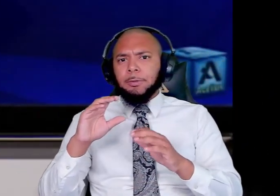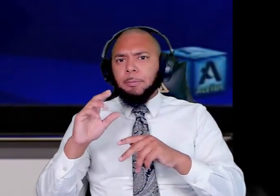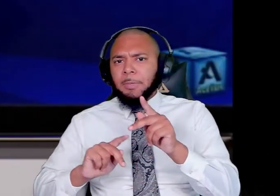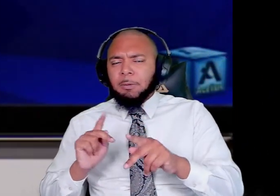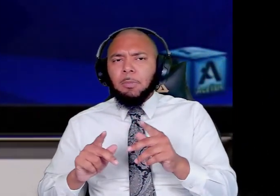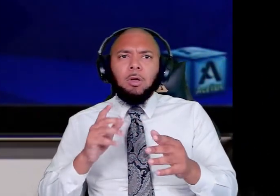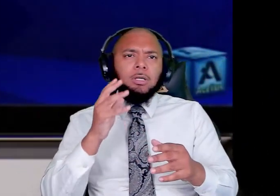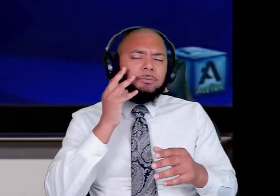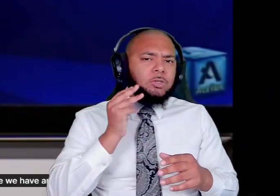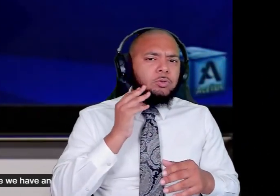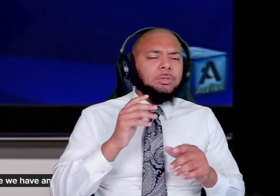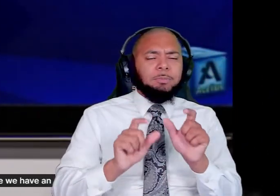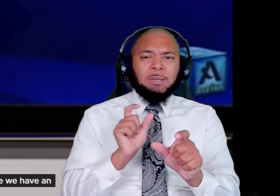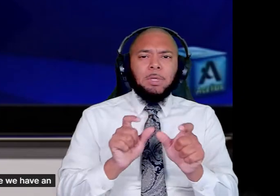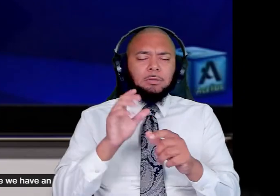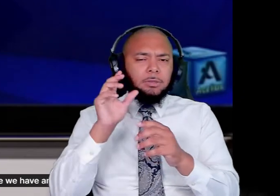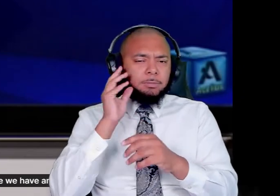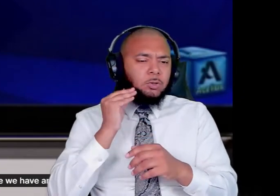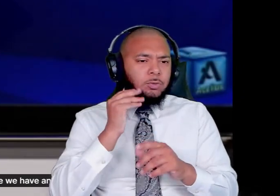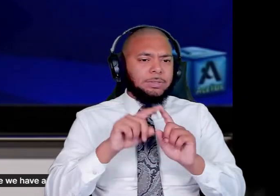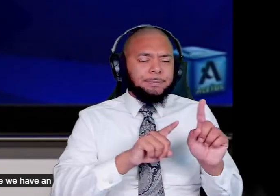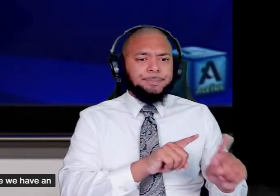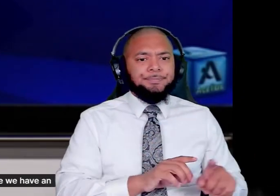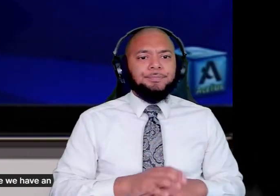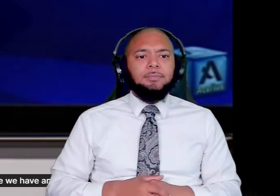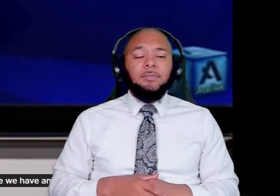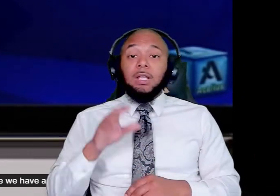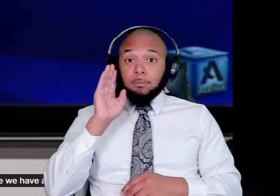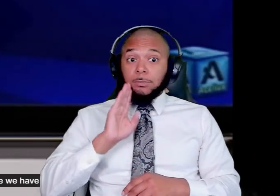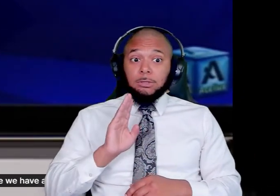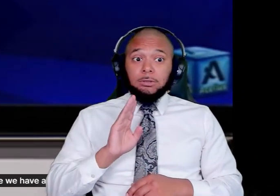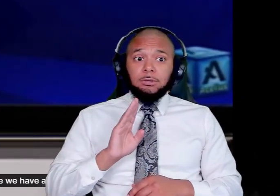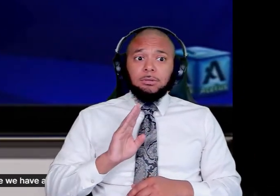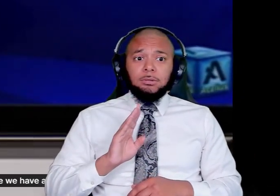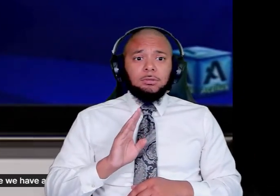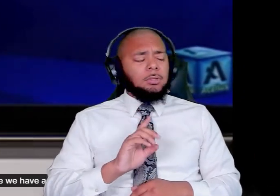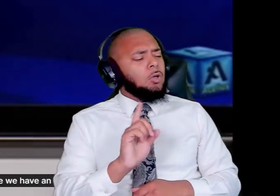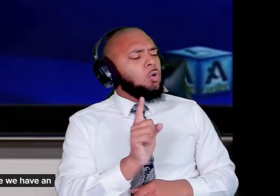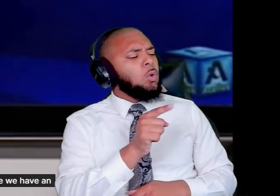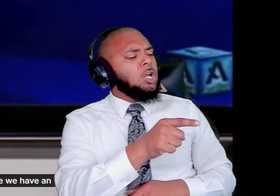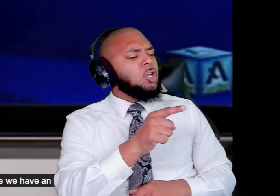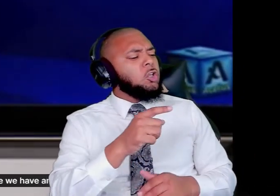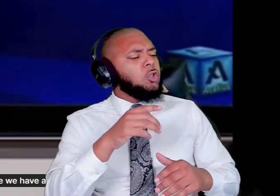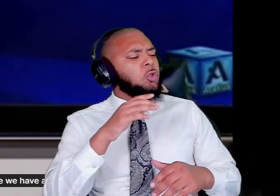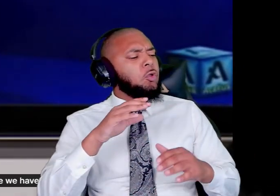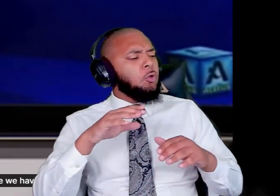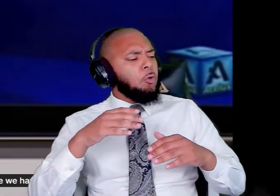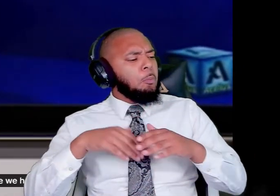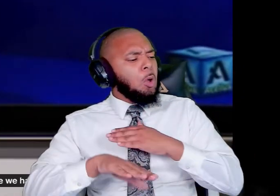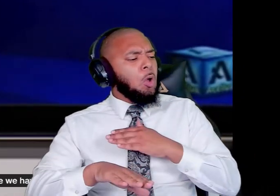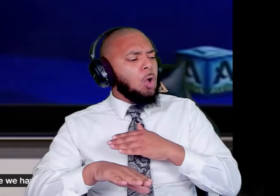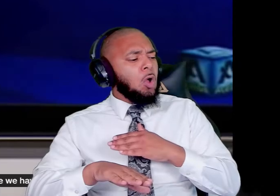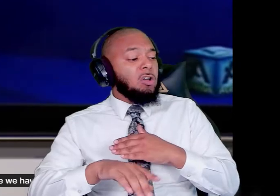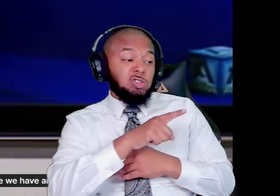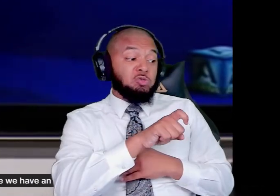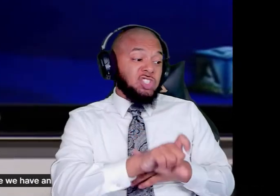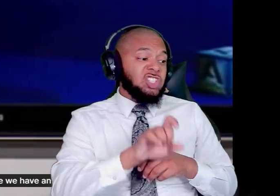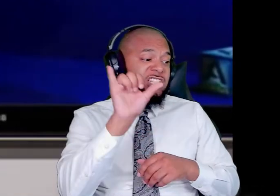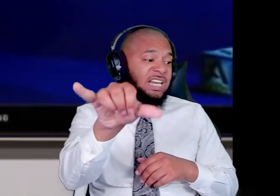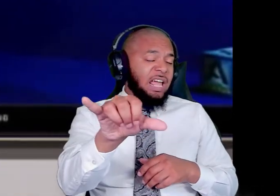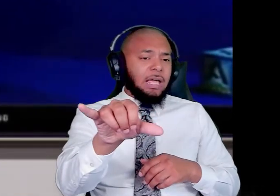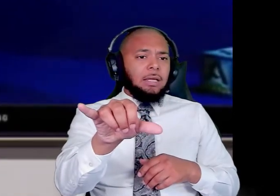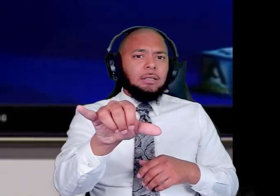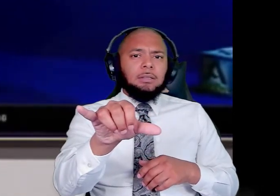experiences. Let's see what he says about Brown. Where was you born? Darn sight better stayed there. Here we